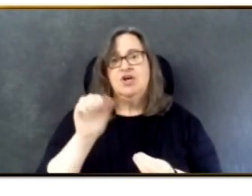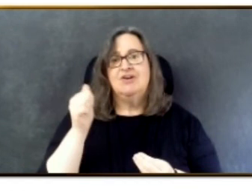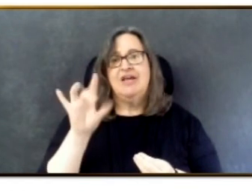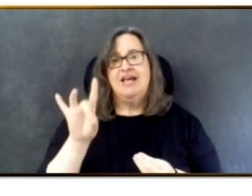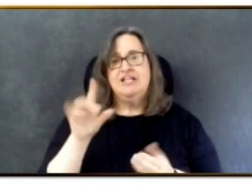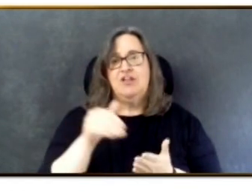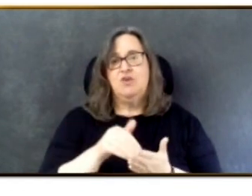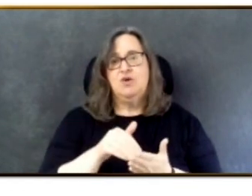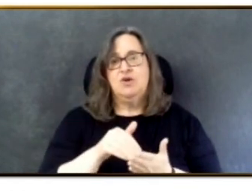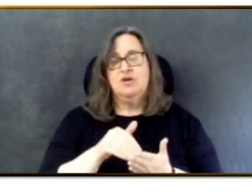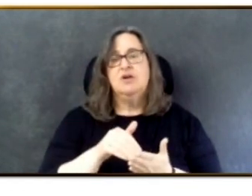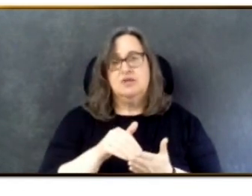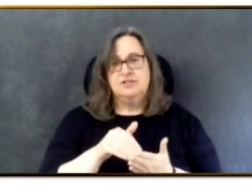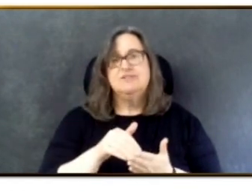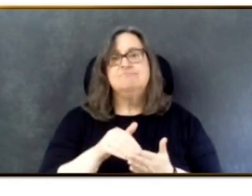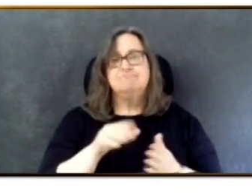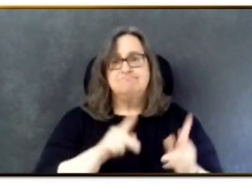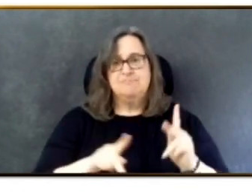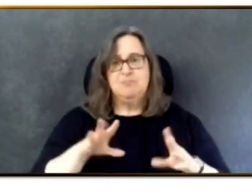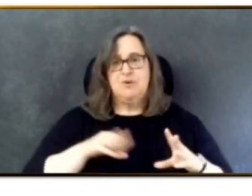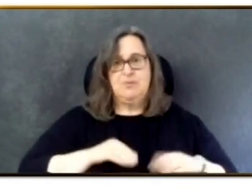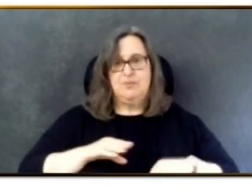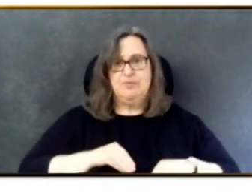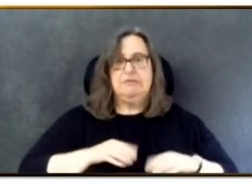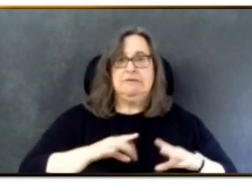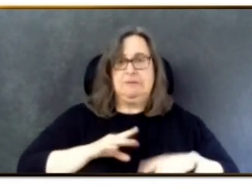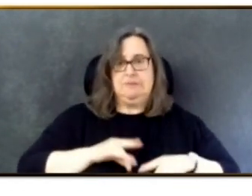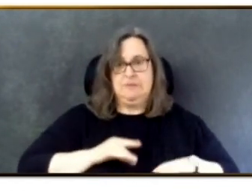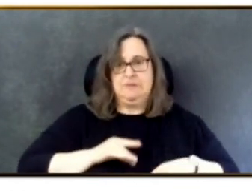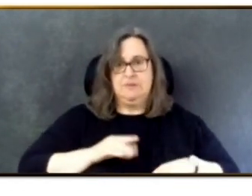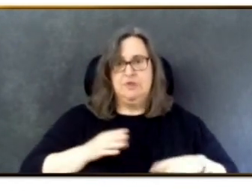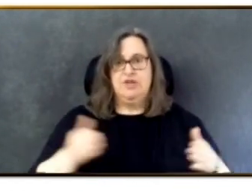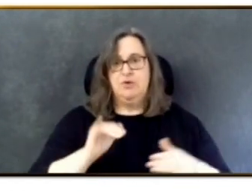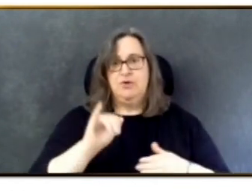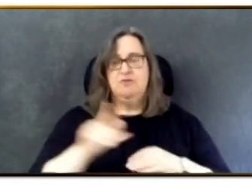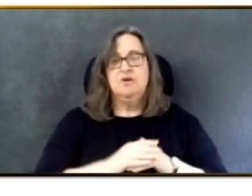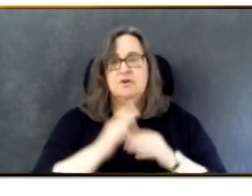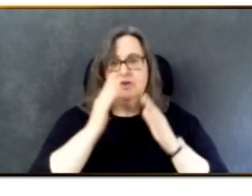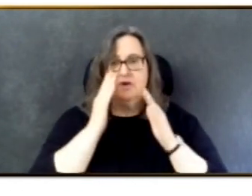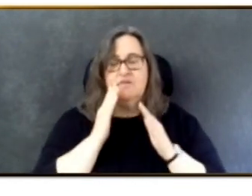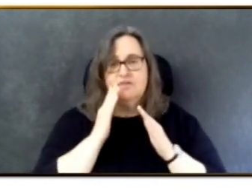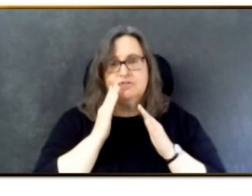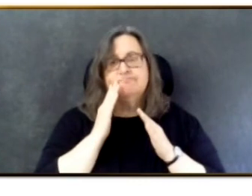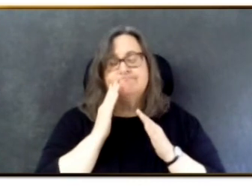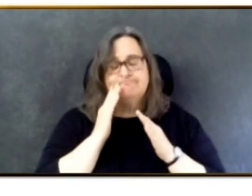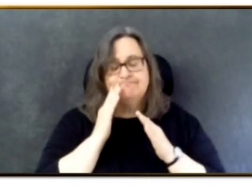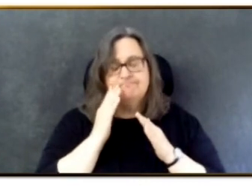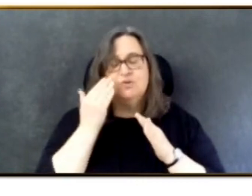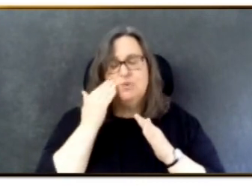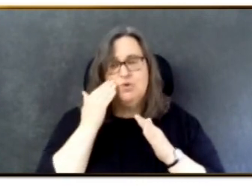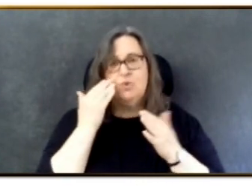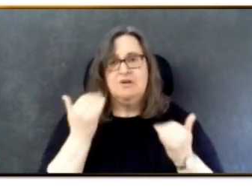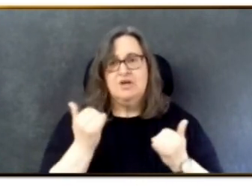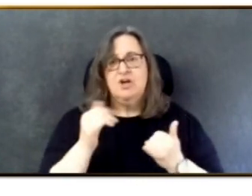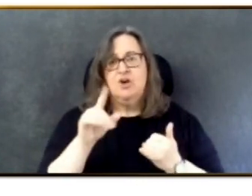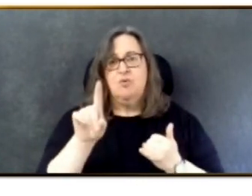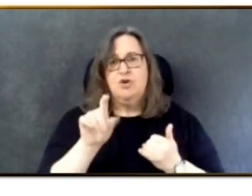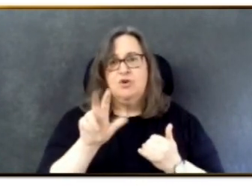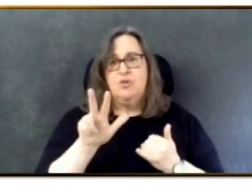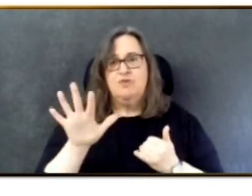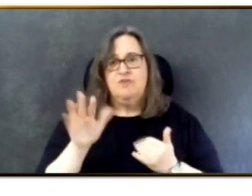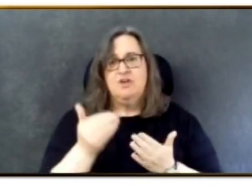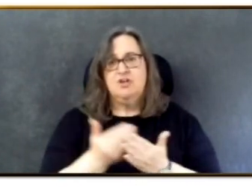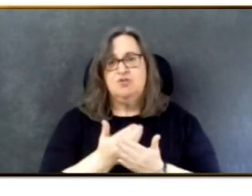918,000 cases in Illinois. And unfortunately, we have received notification of 135